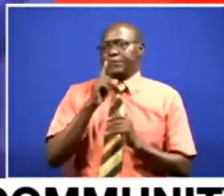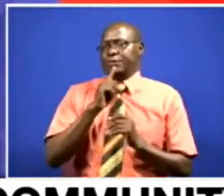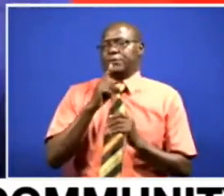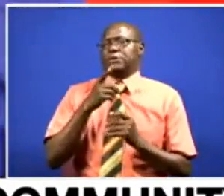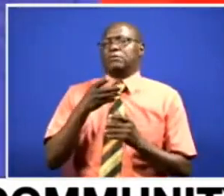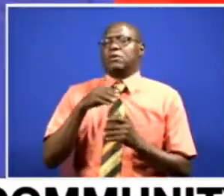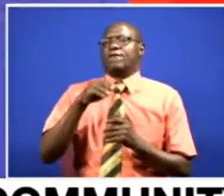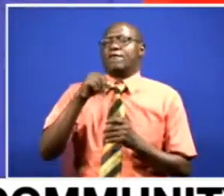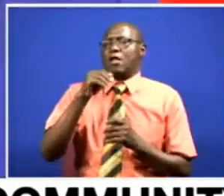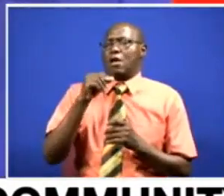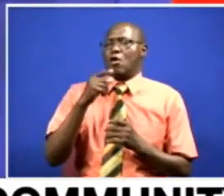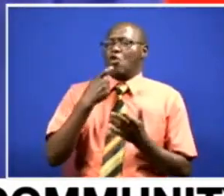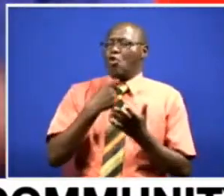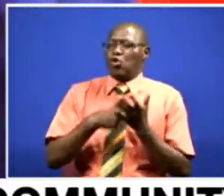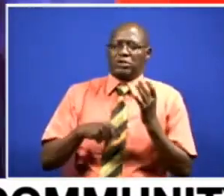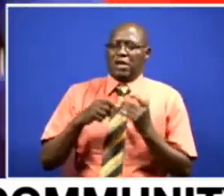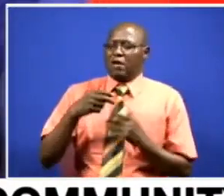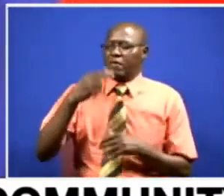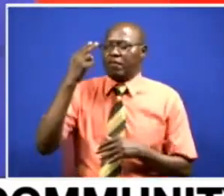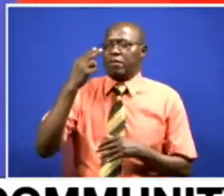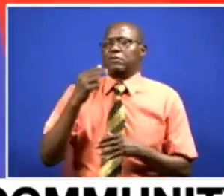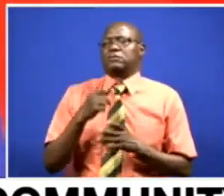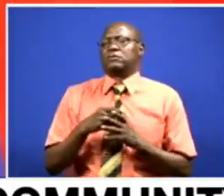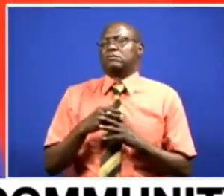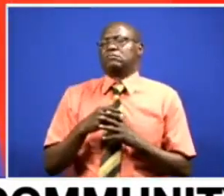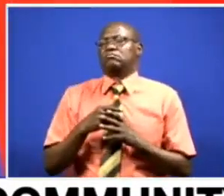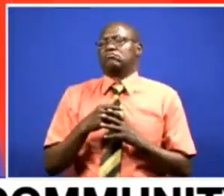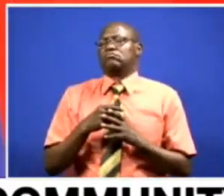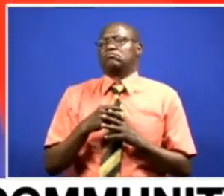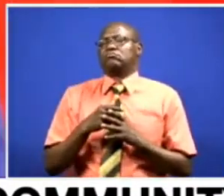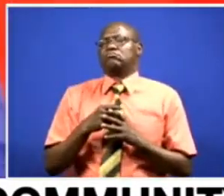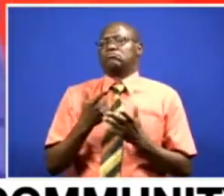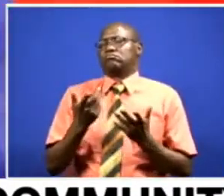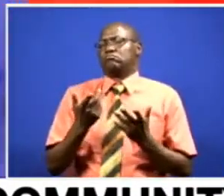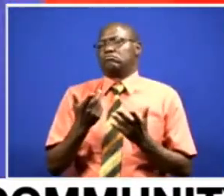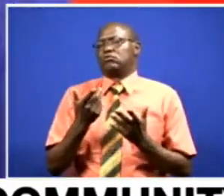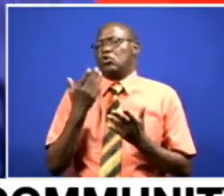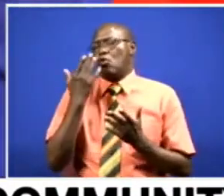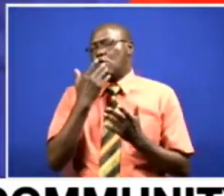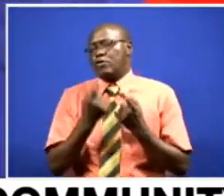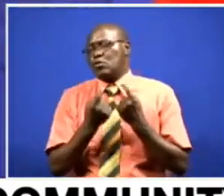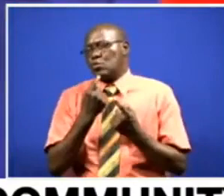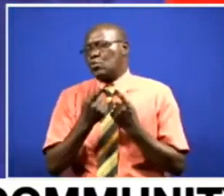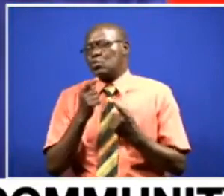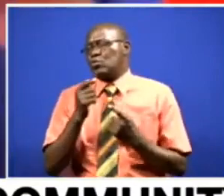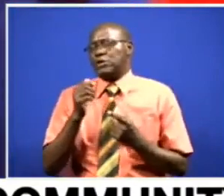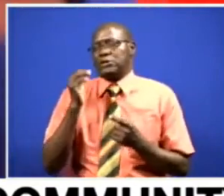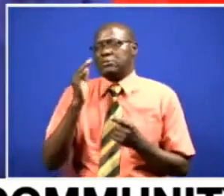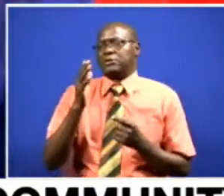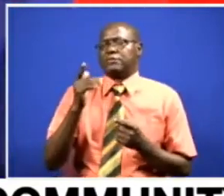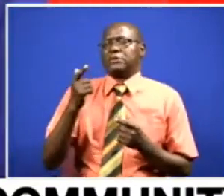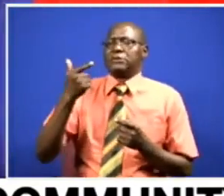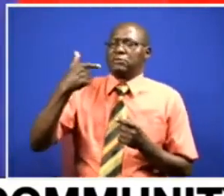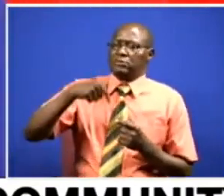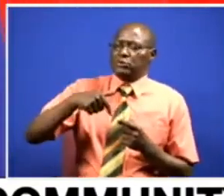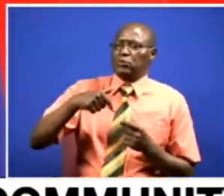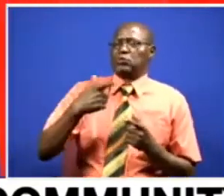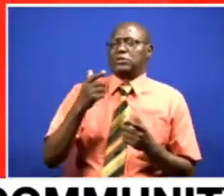Bei ya unga, bei ya mafuta ya kupika, bei ya petroli, bei ya